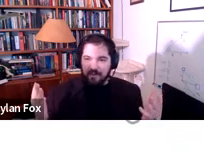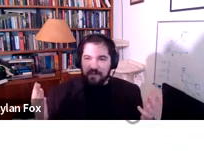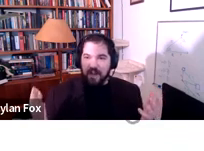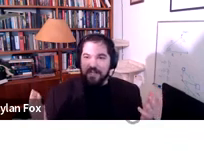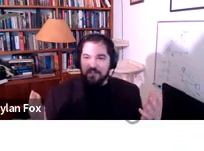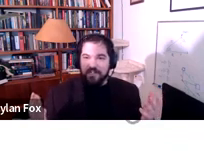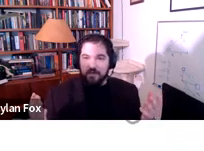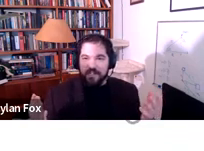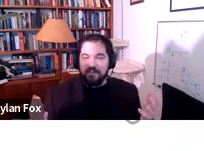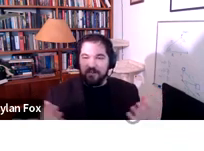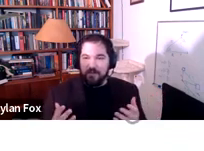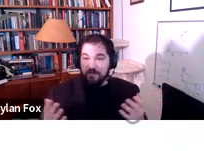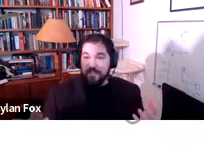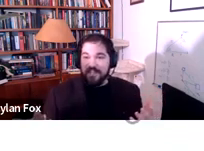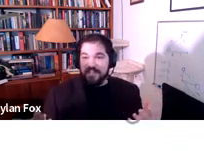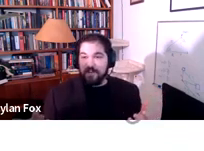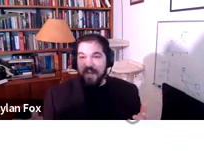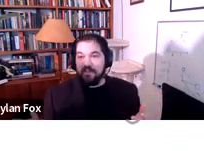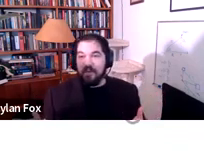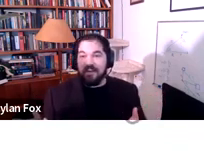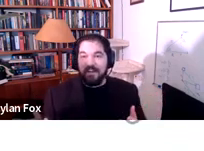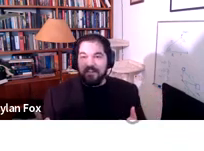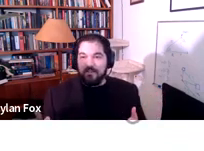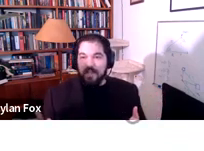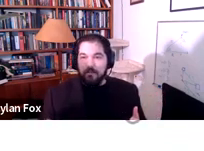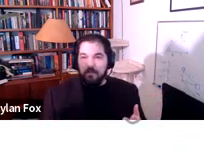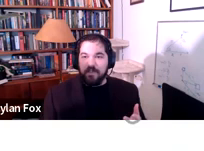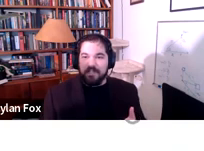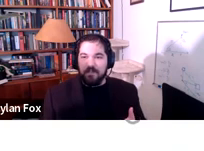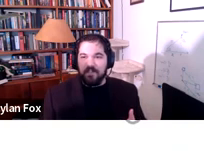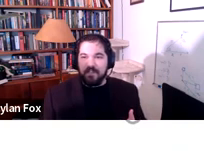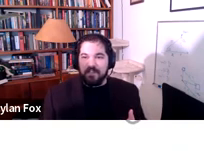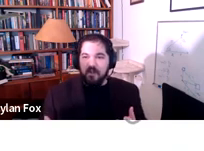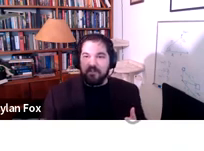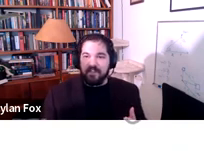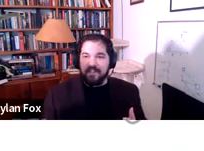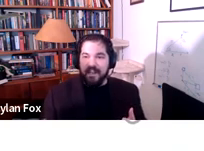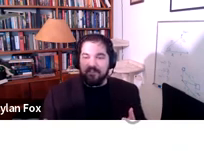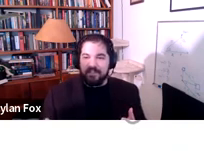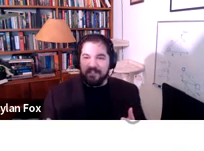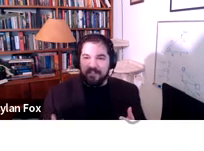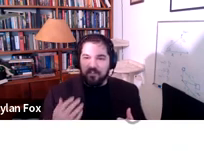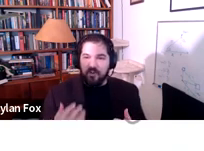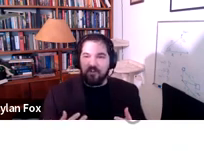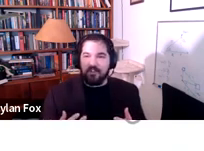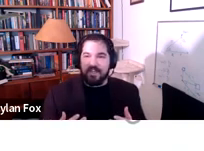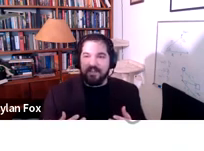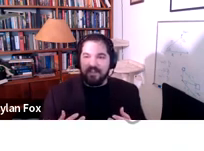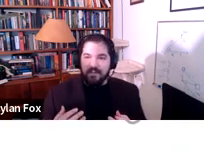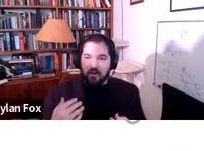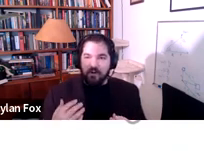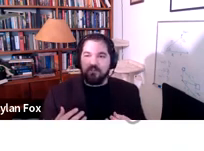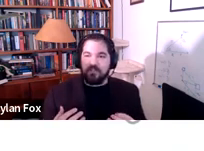we have our accommodations worked out for things like this very hackathon, so that people with disabilities don't feel like they have to struggle